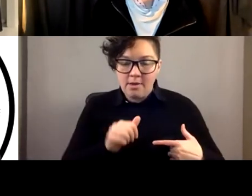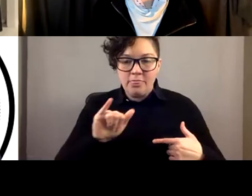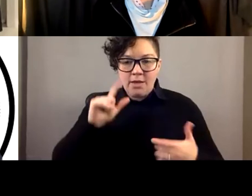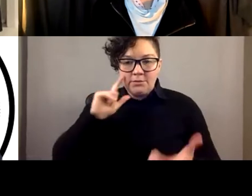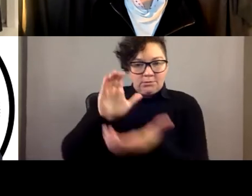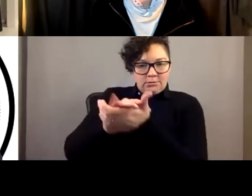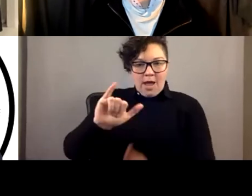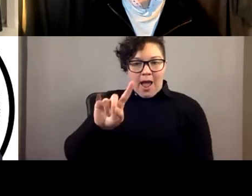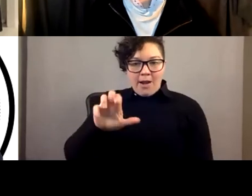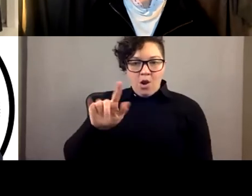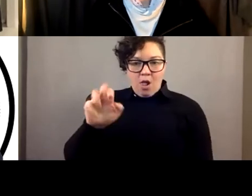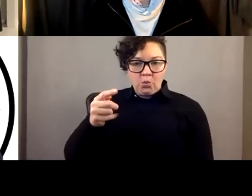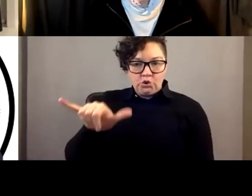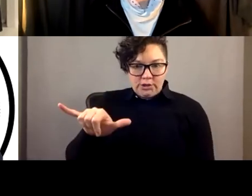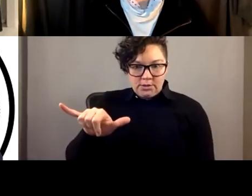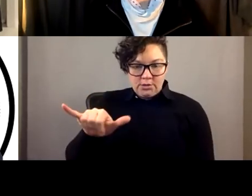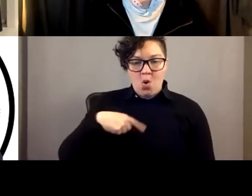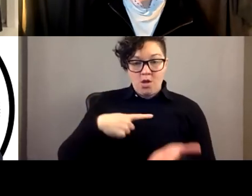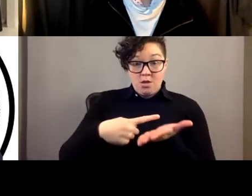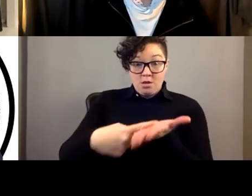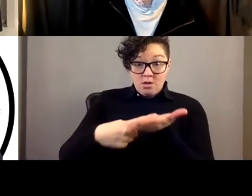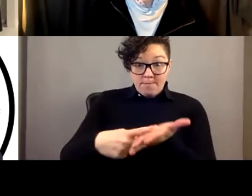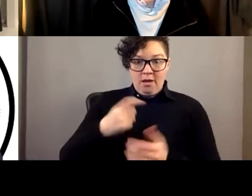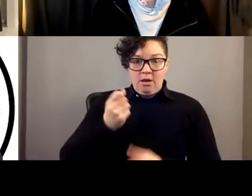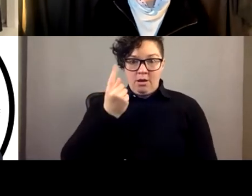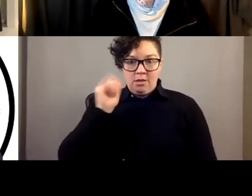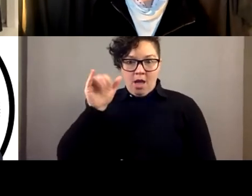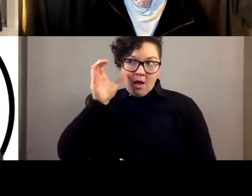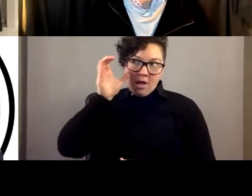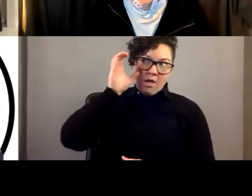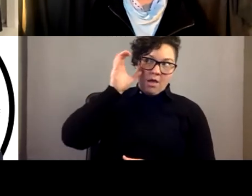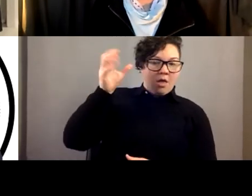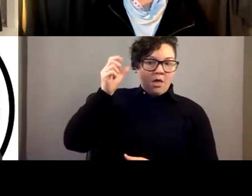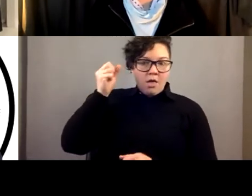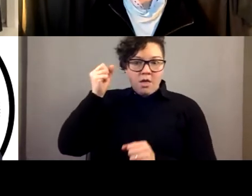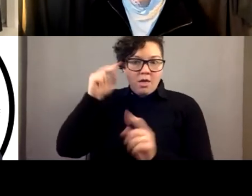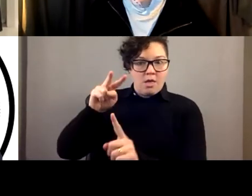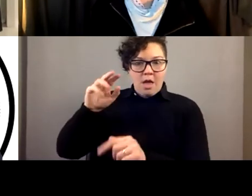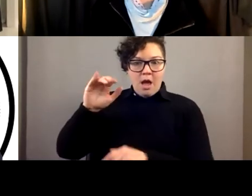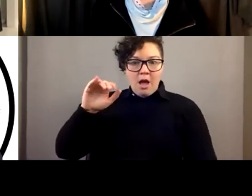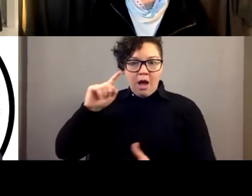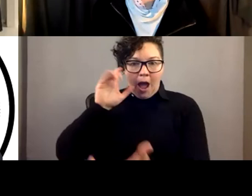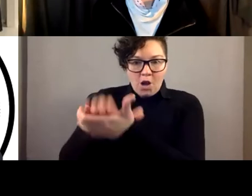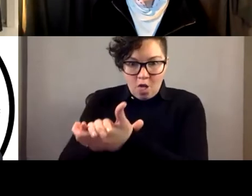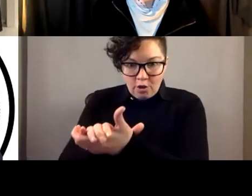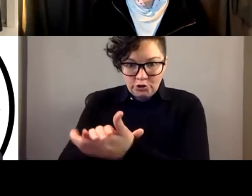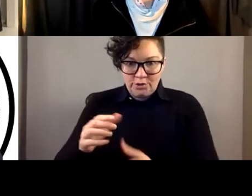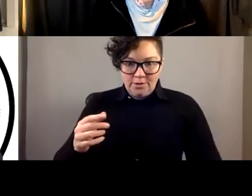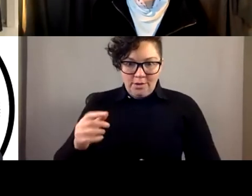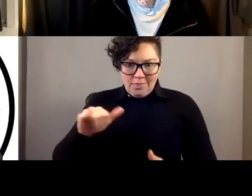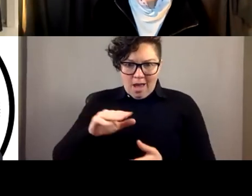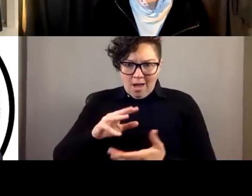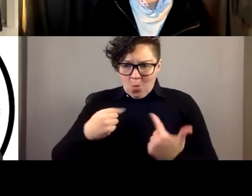about ideology and to feel oneself, yes, implicated, but we are all implicated. This is not, and